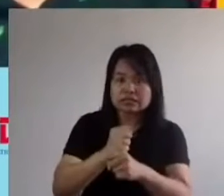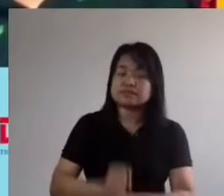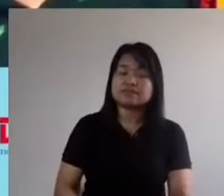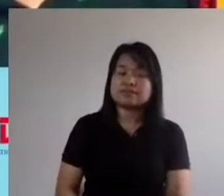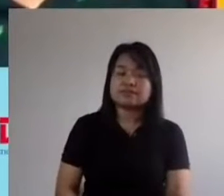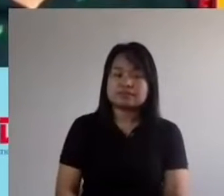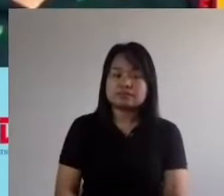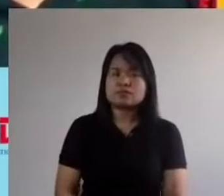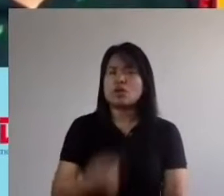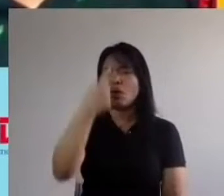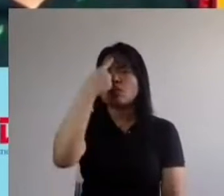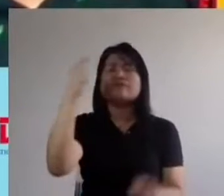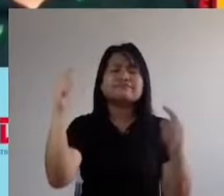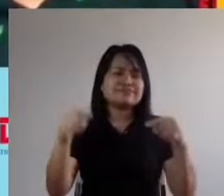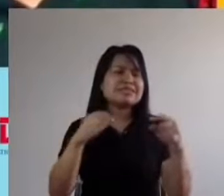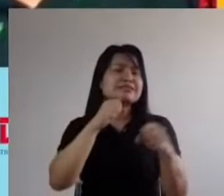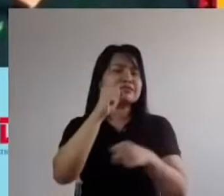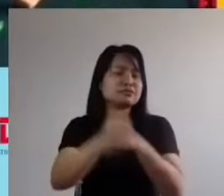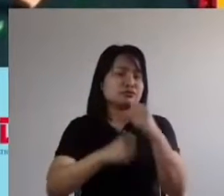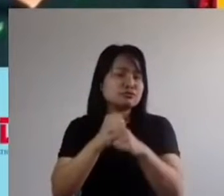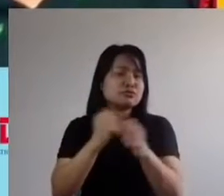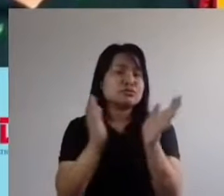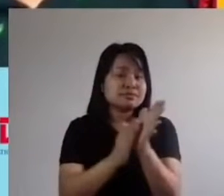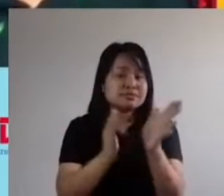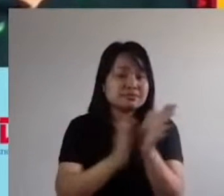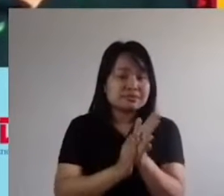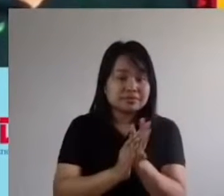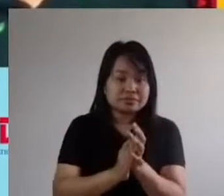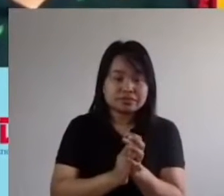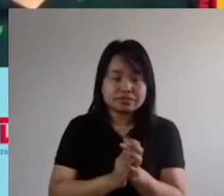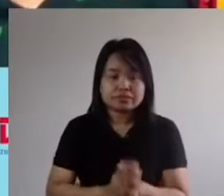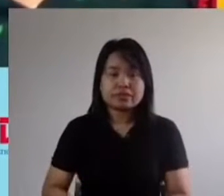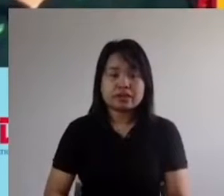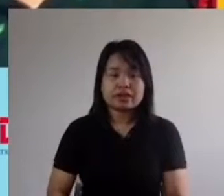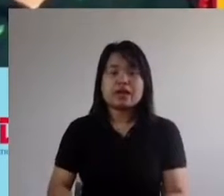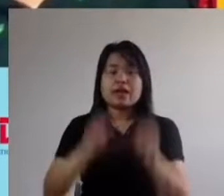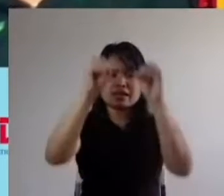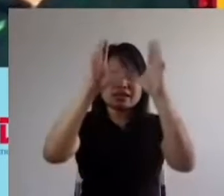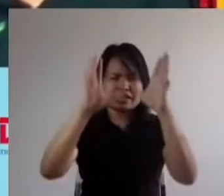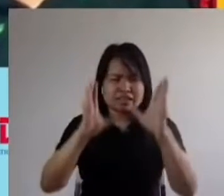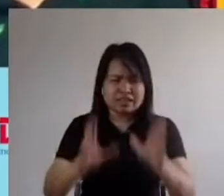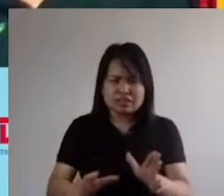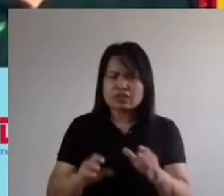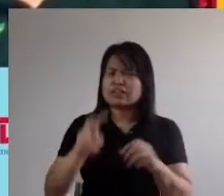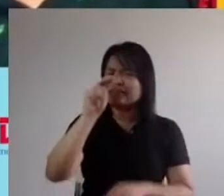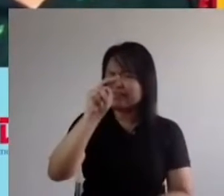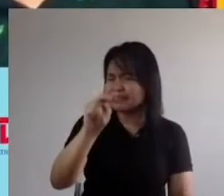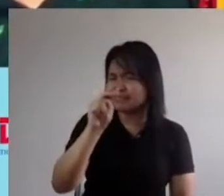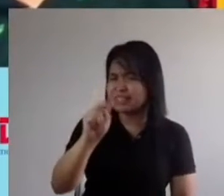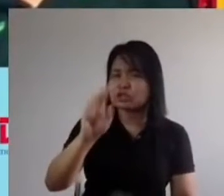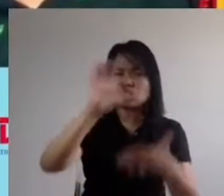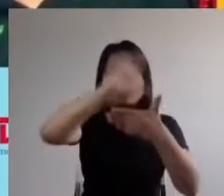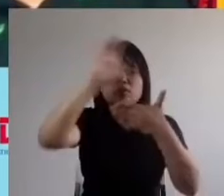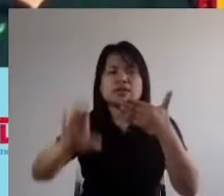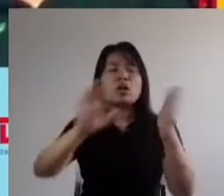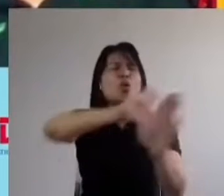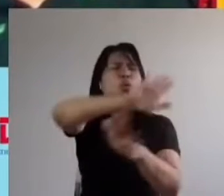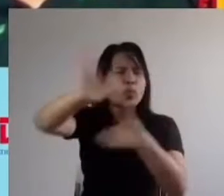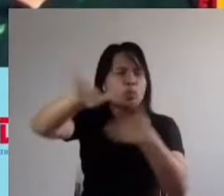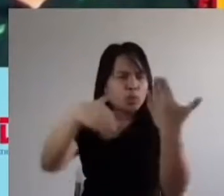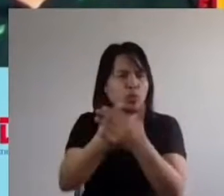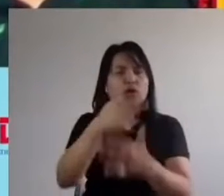year 2021-2022, teachers shall be able to complete all the 37